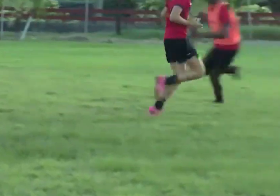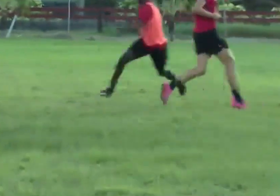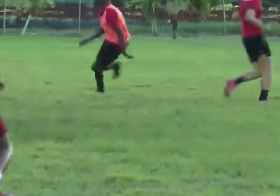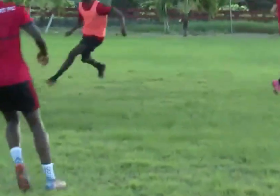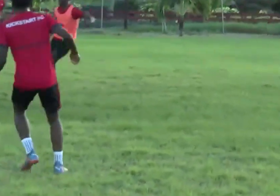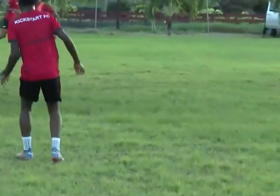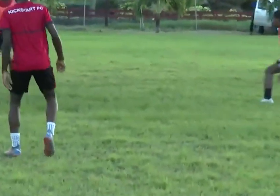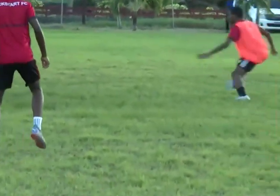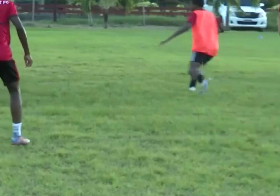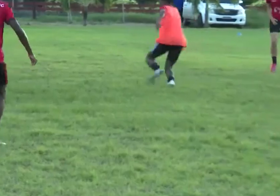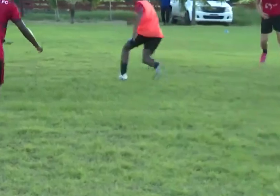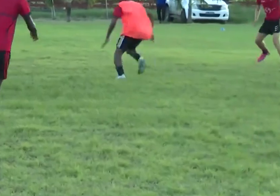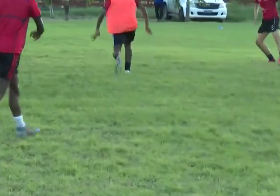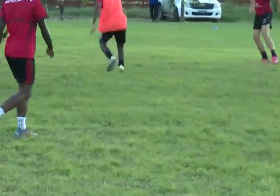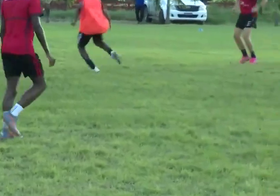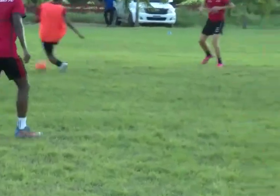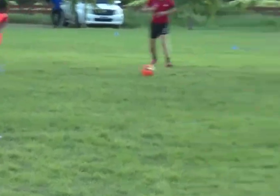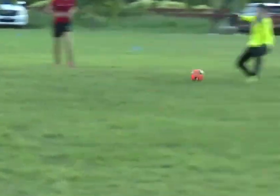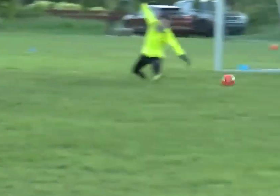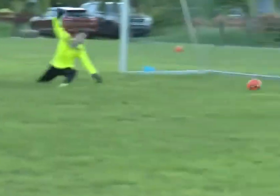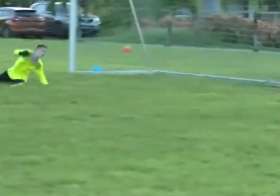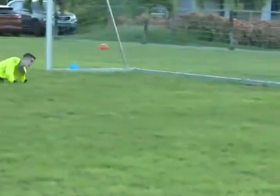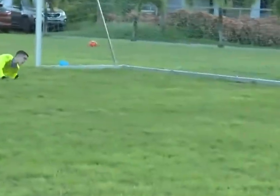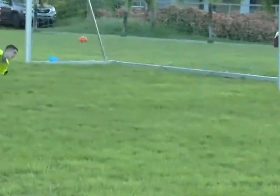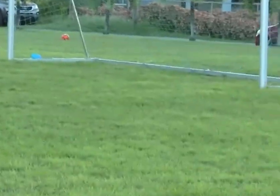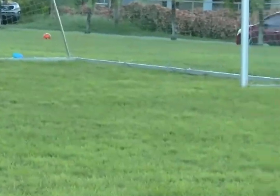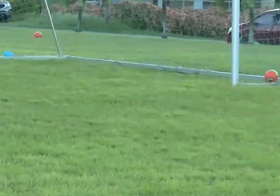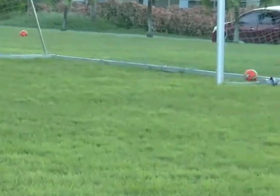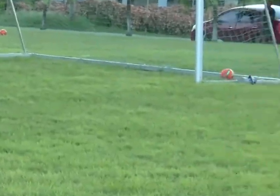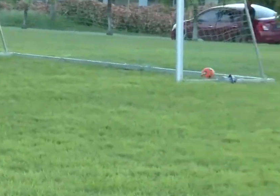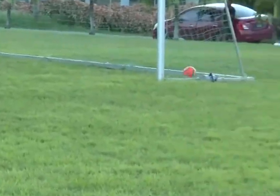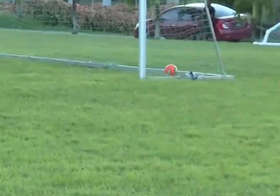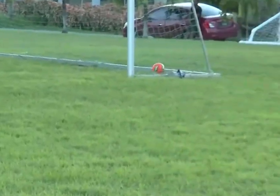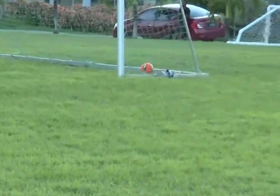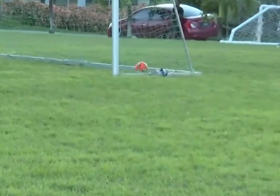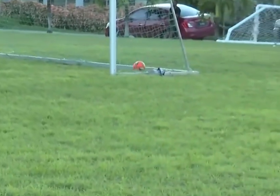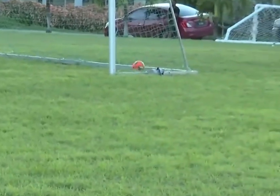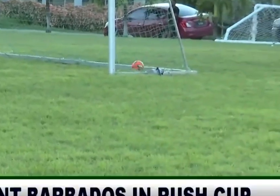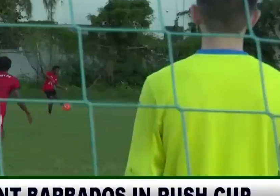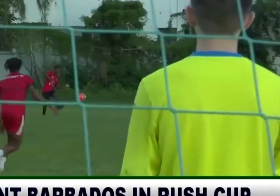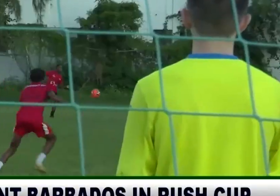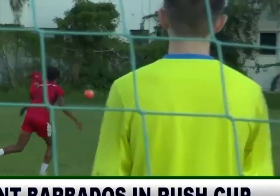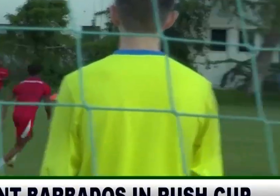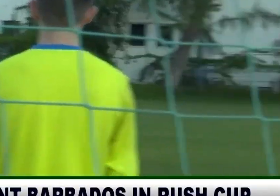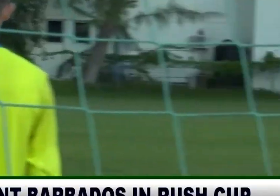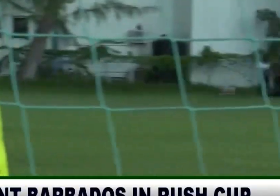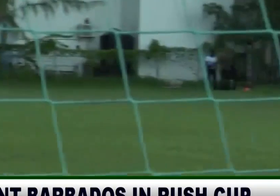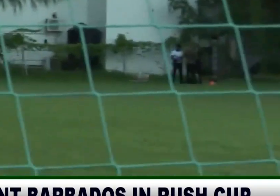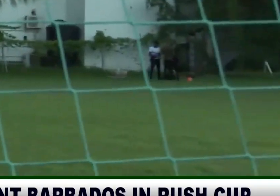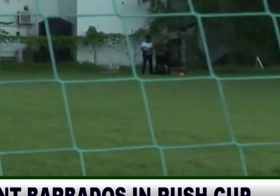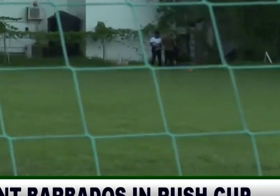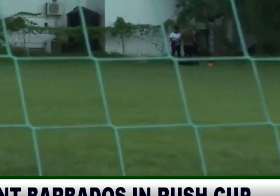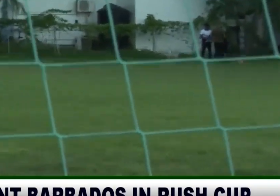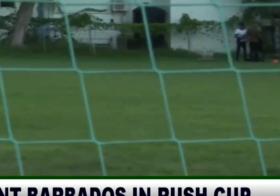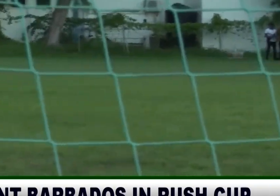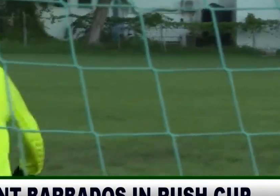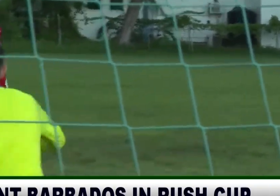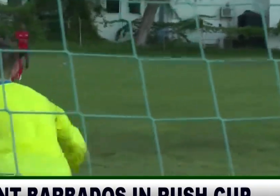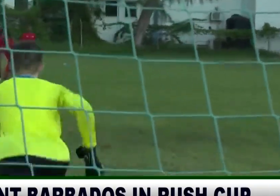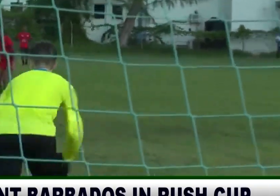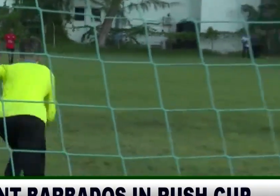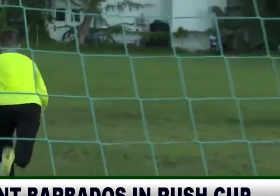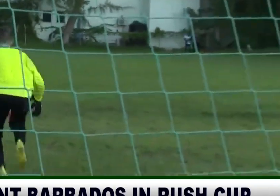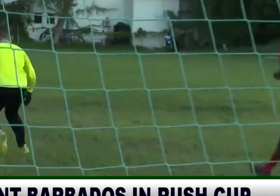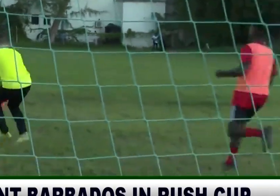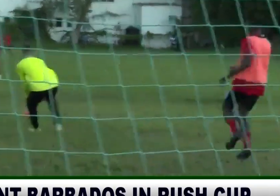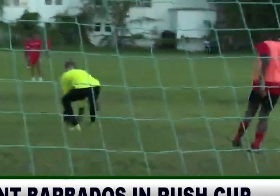19th. Kickstart Rush will battle with clubs from North, Central and South America. Head coach Ronaldo Joe says it's a big chance